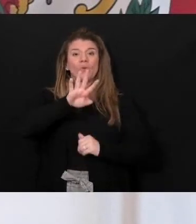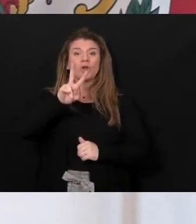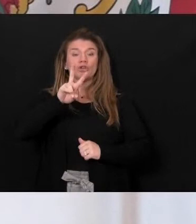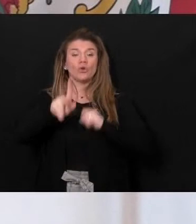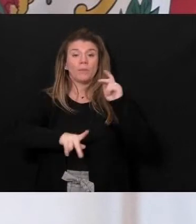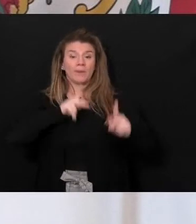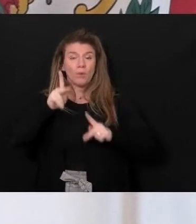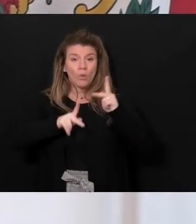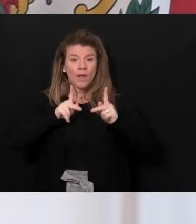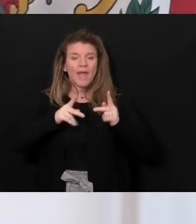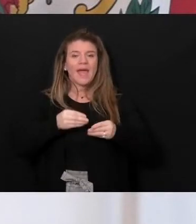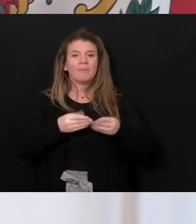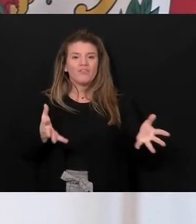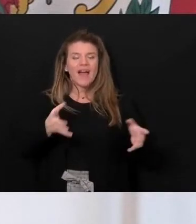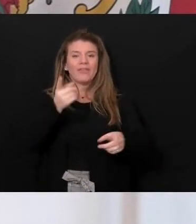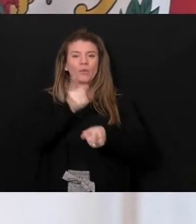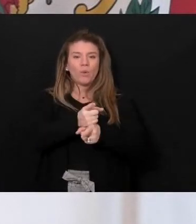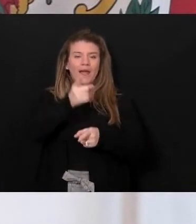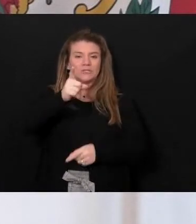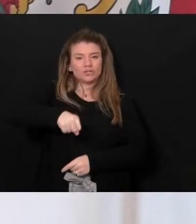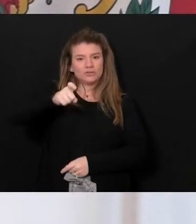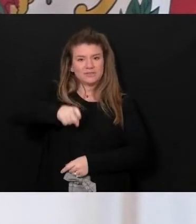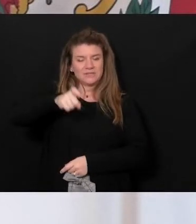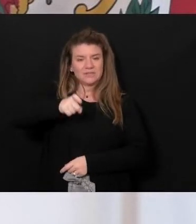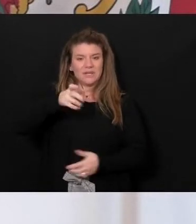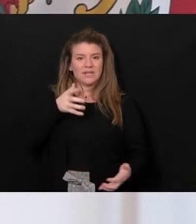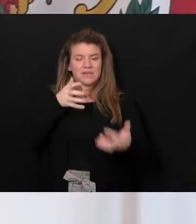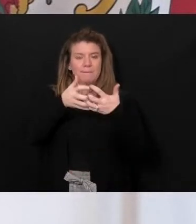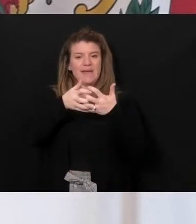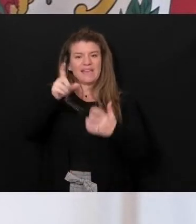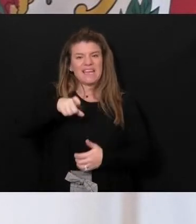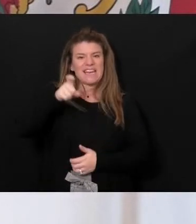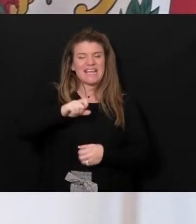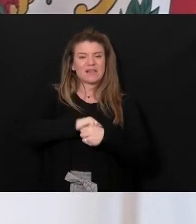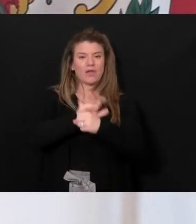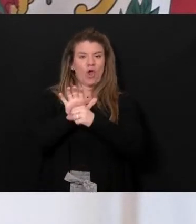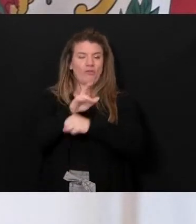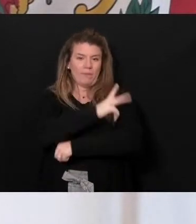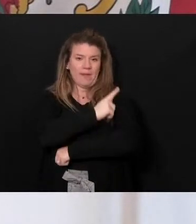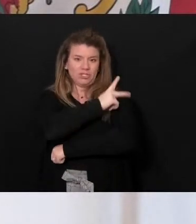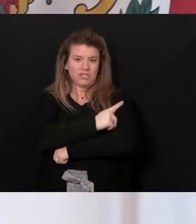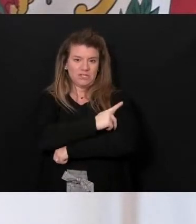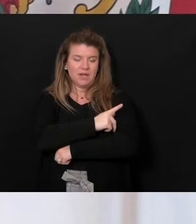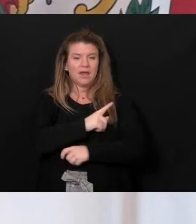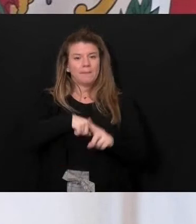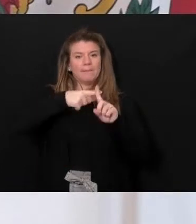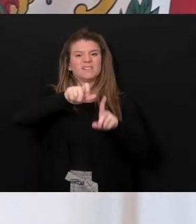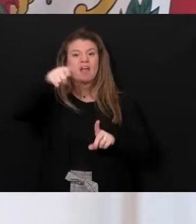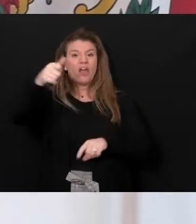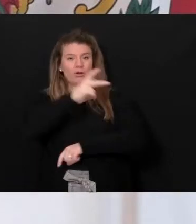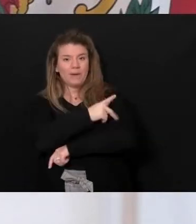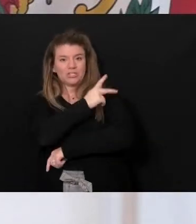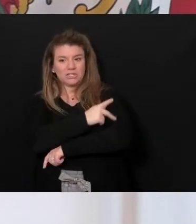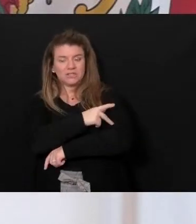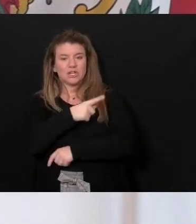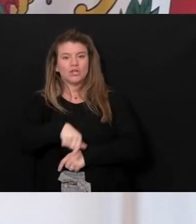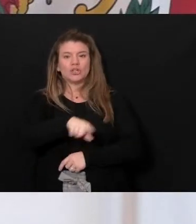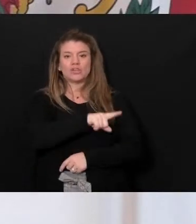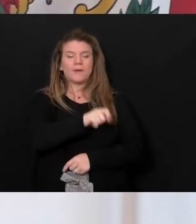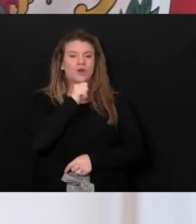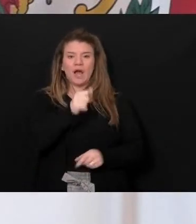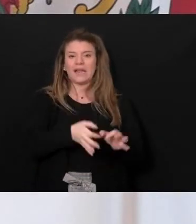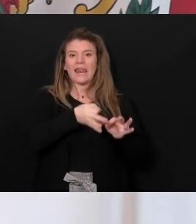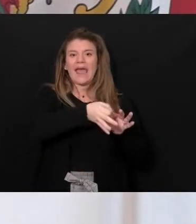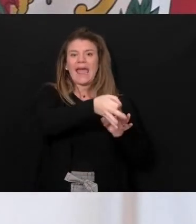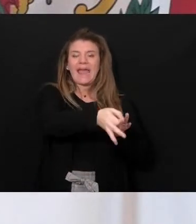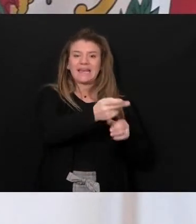patients and provide the necessary services to meet the needs of the COVID patients and others so that their care won't be